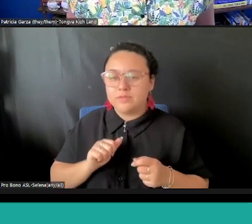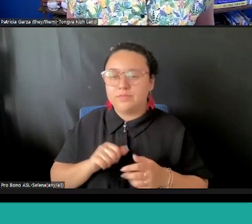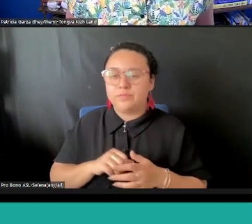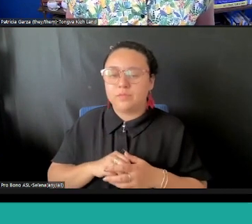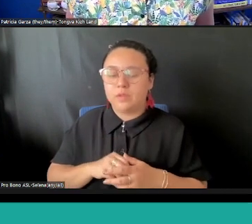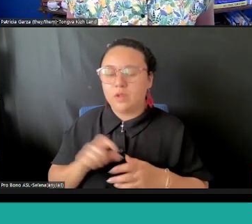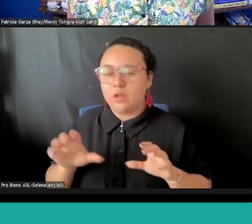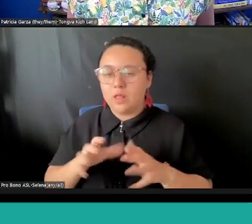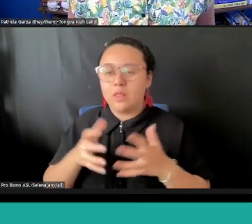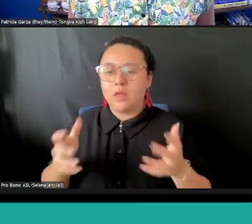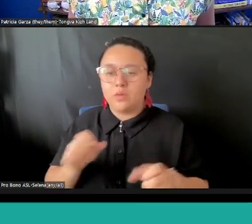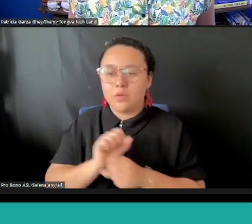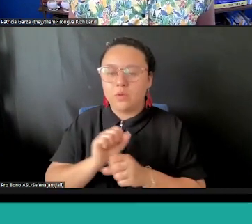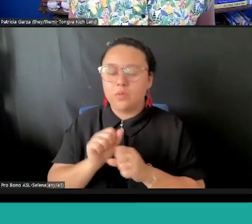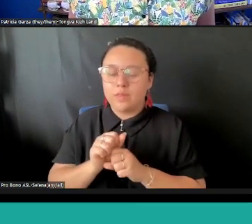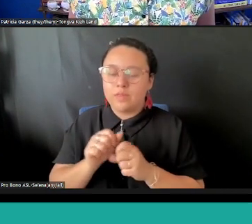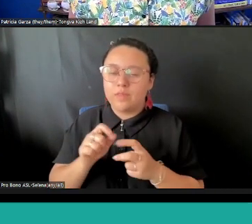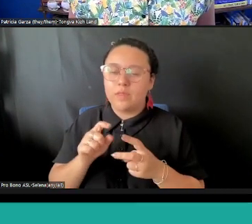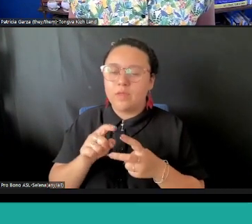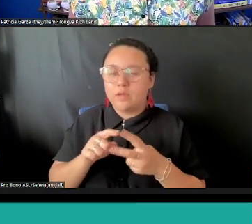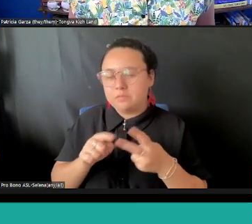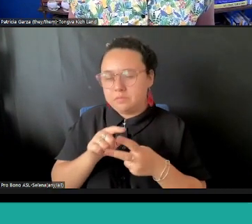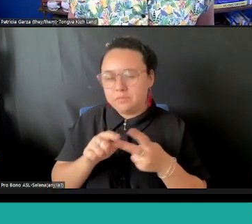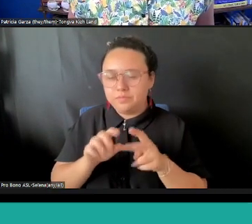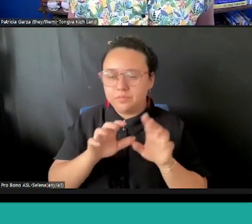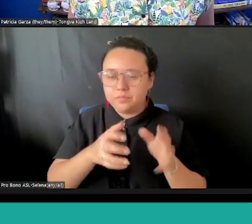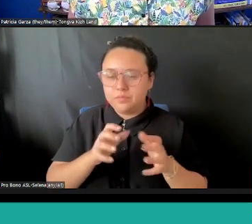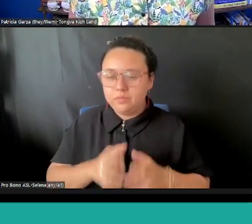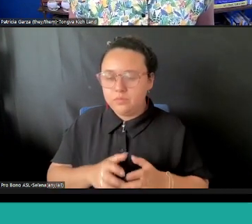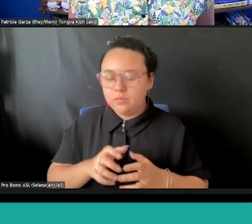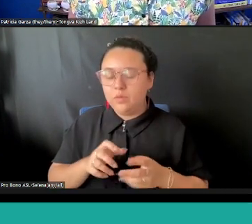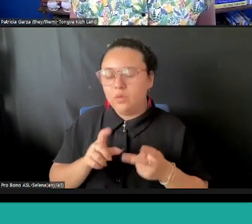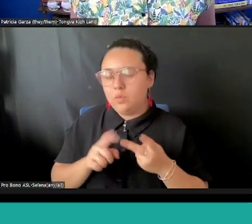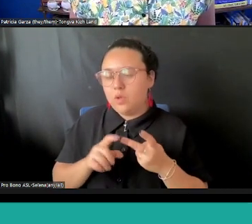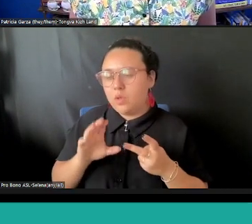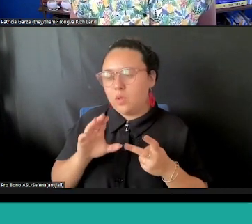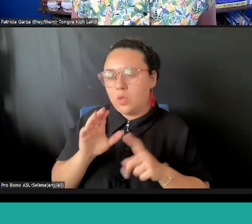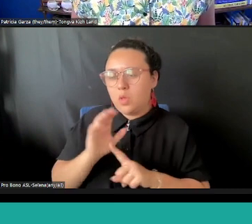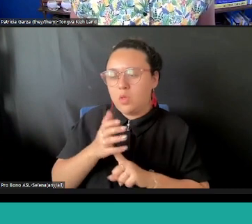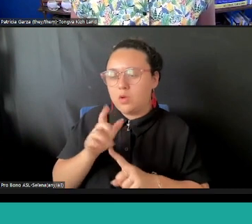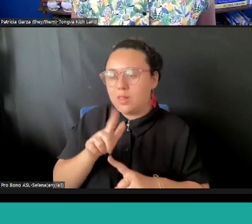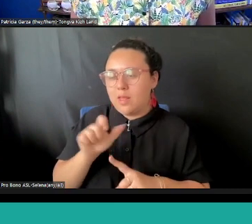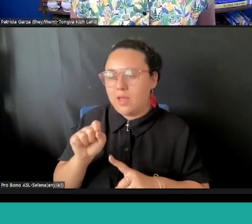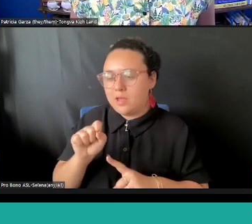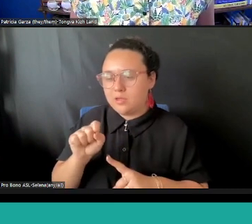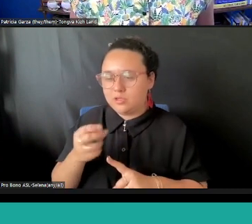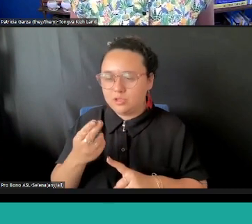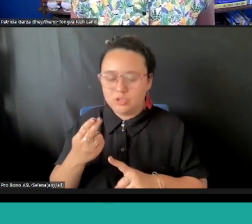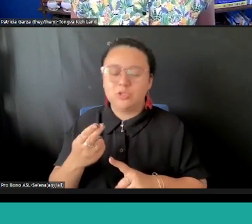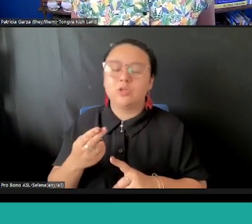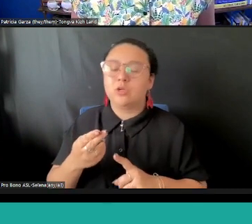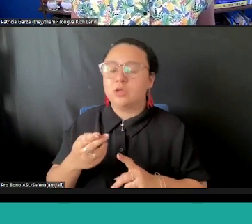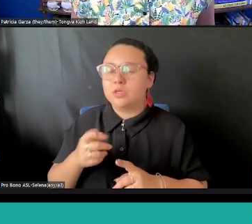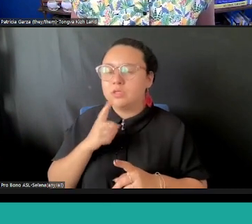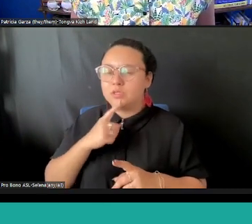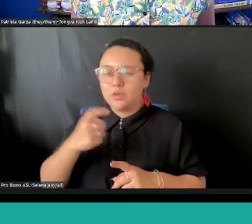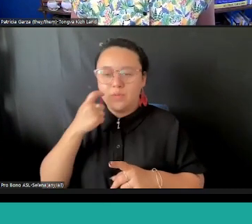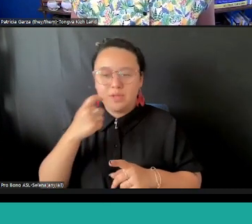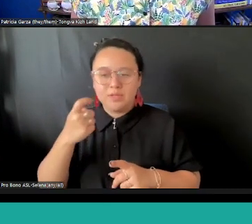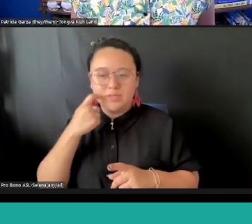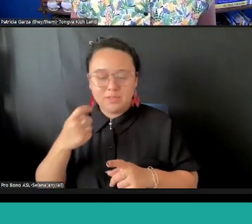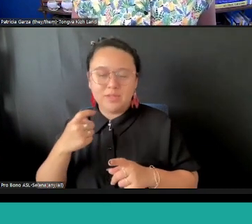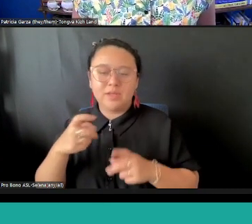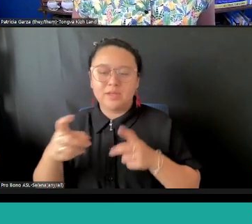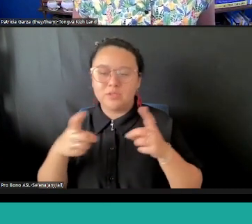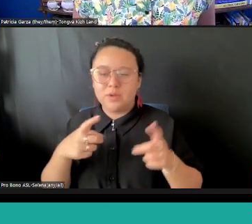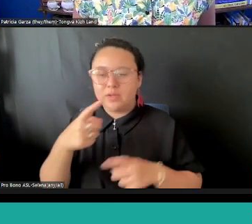lot of work with Culture Clash in their early years, as well as very recently, before her passing, having directed at Pasadena Playhouse, their